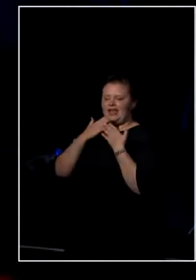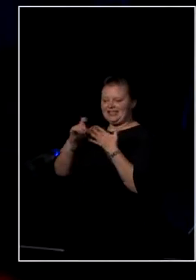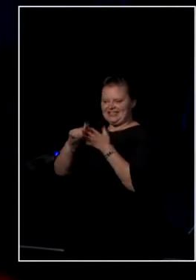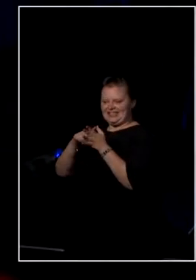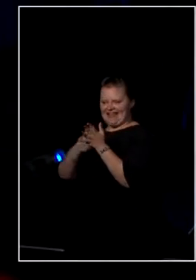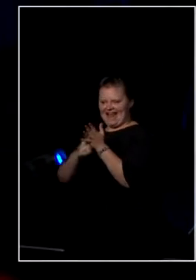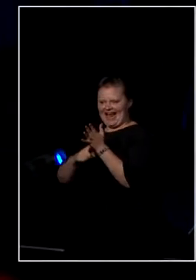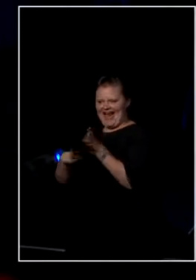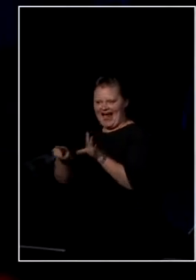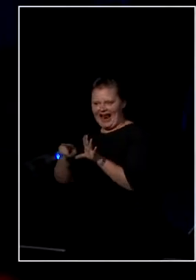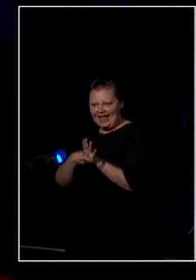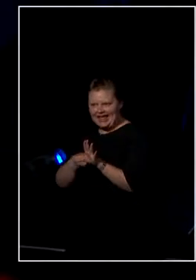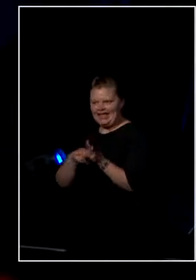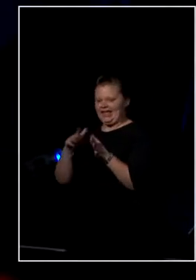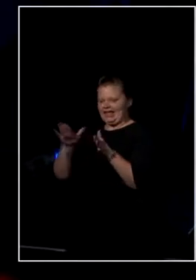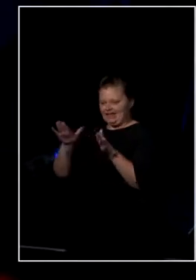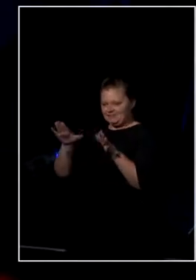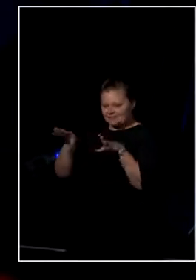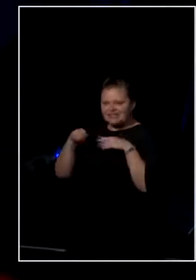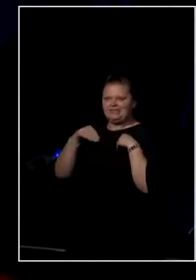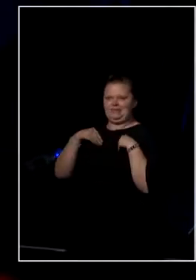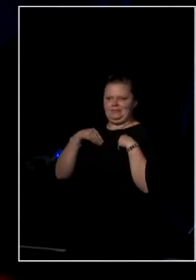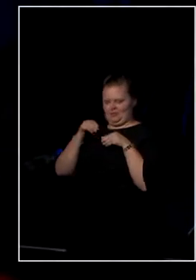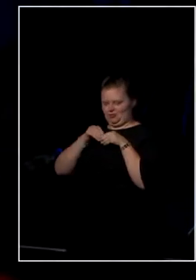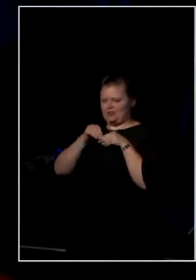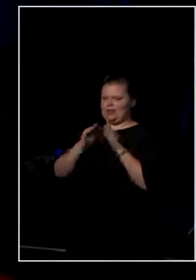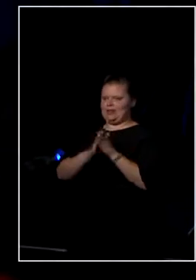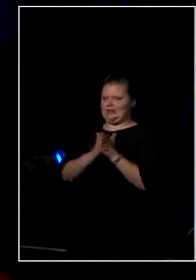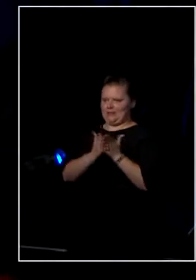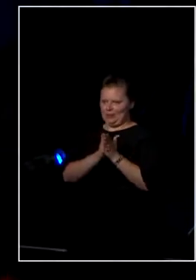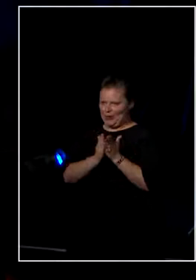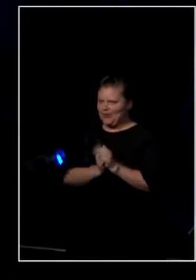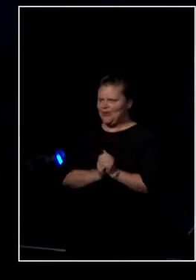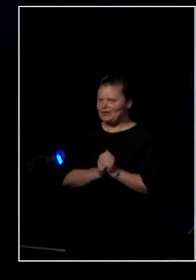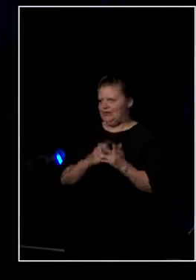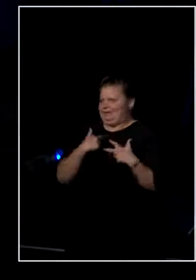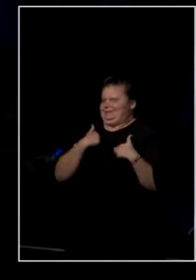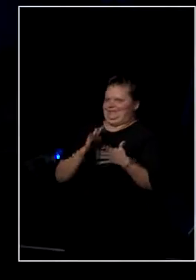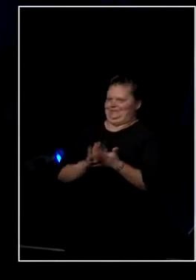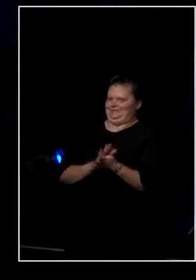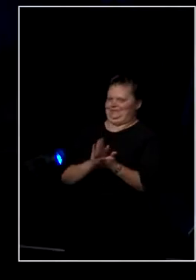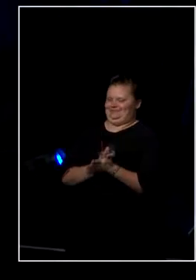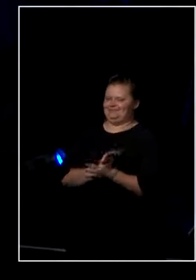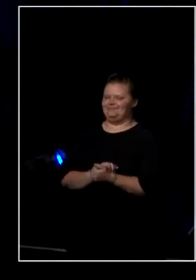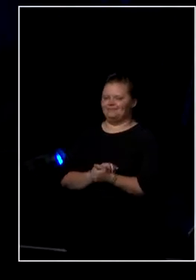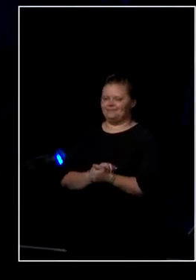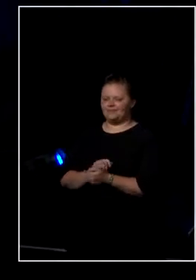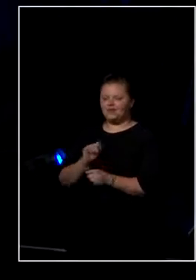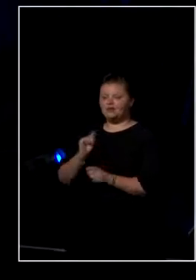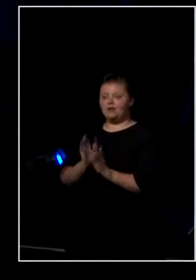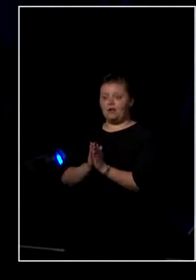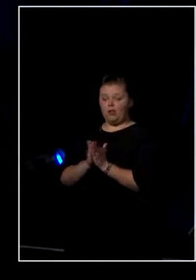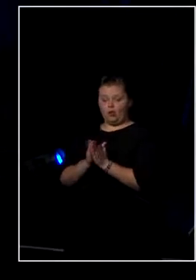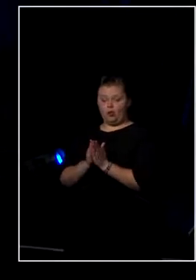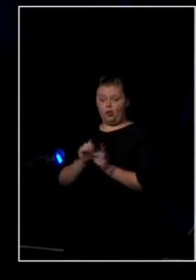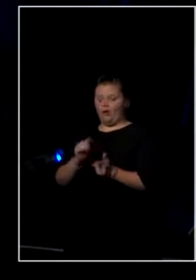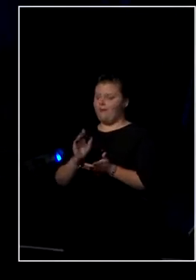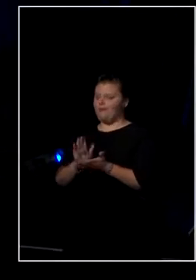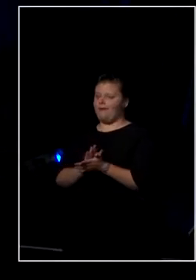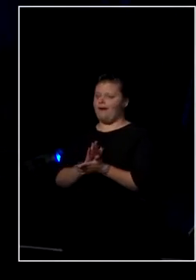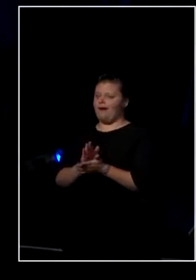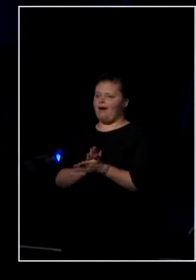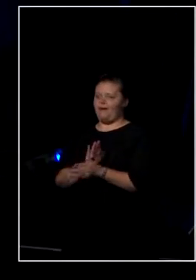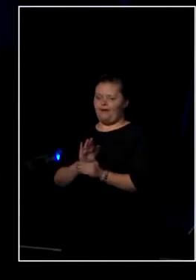Carly, for accepting me into the book and that, which I'm very happy about. And with the book, I'm really happy about